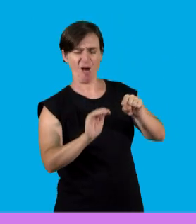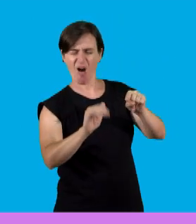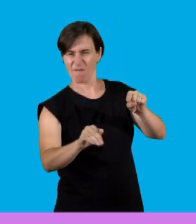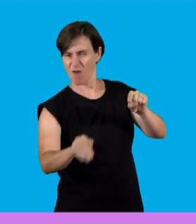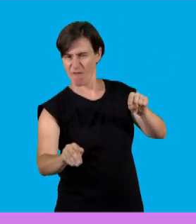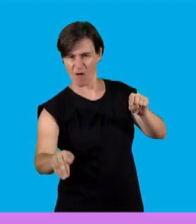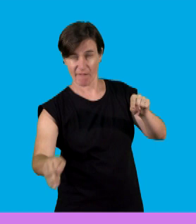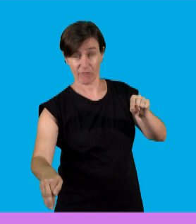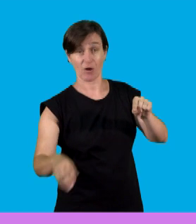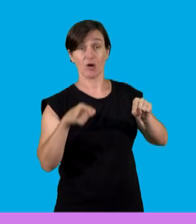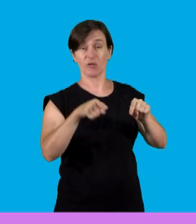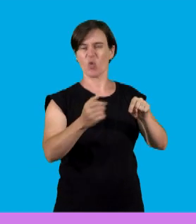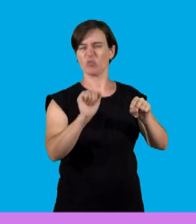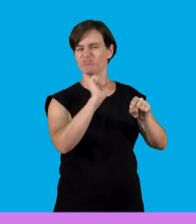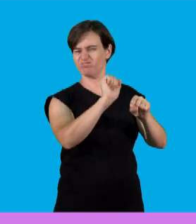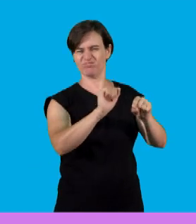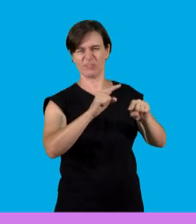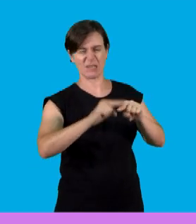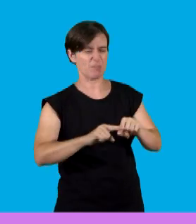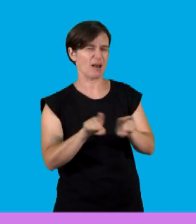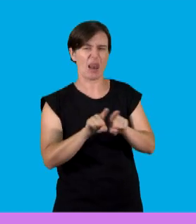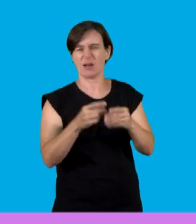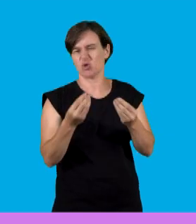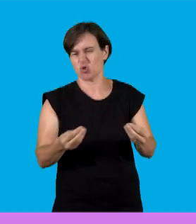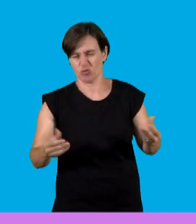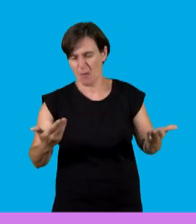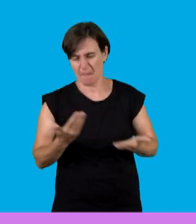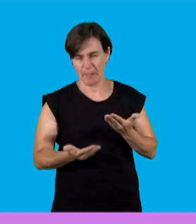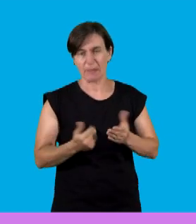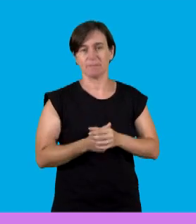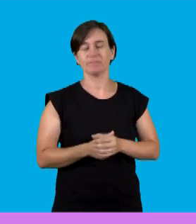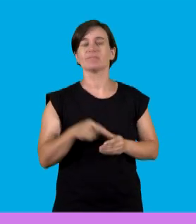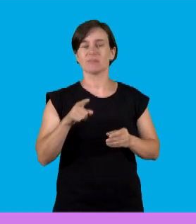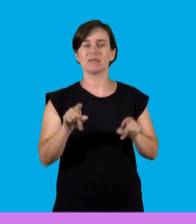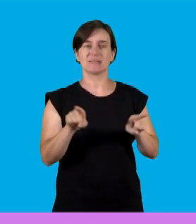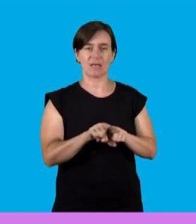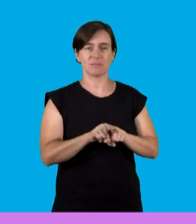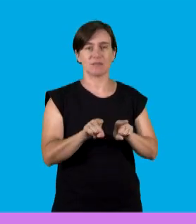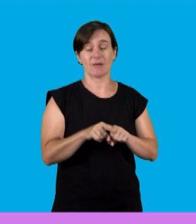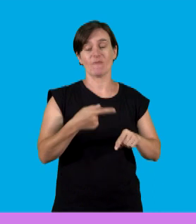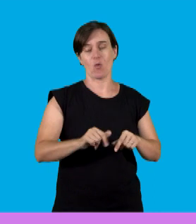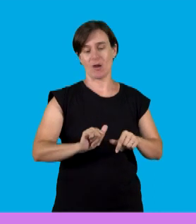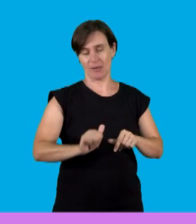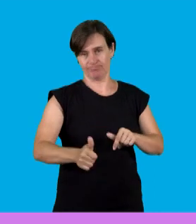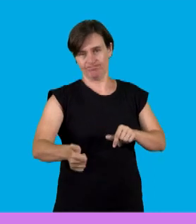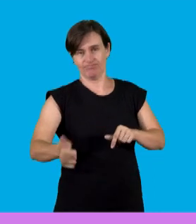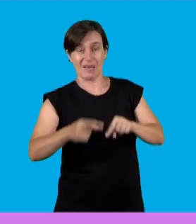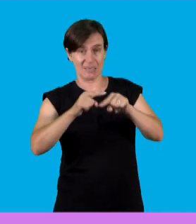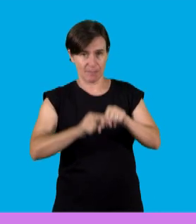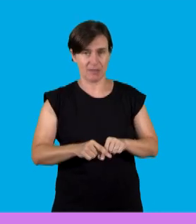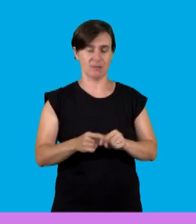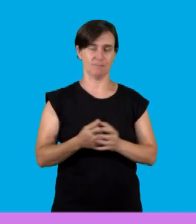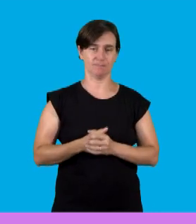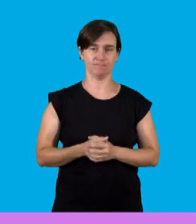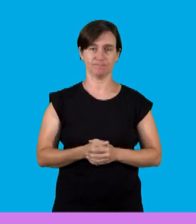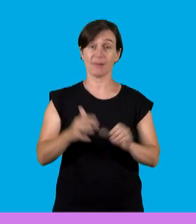the medical credits of the remaining dependent or dependents, if it's more than one child, is the same for every additional member. And